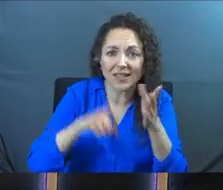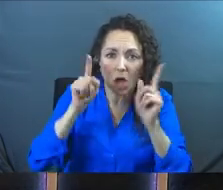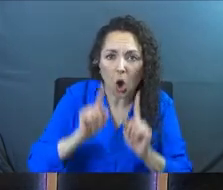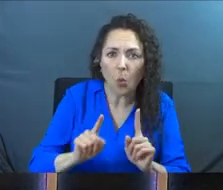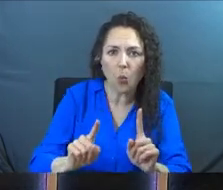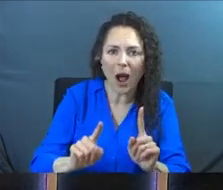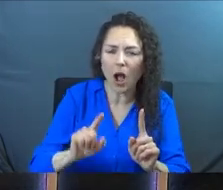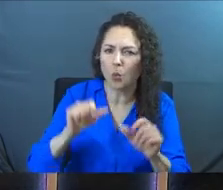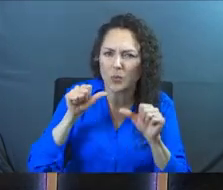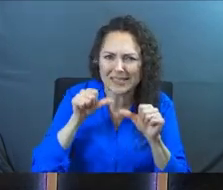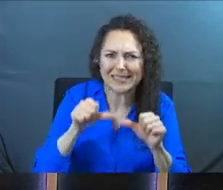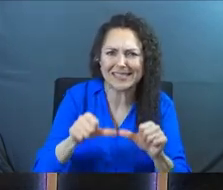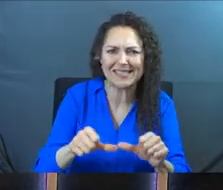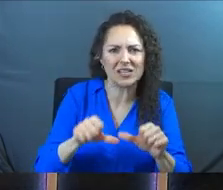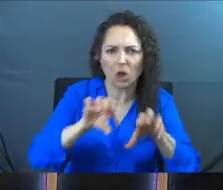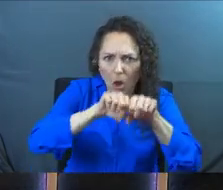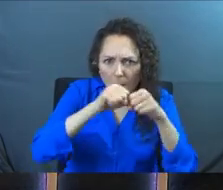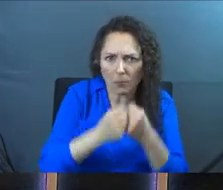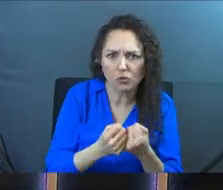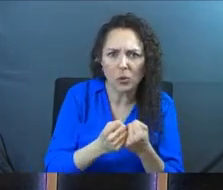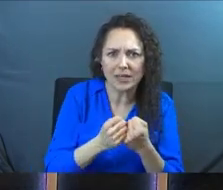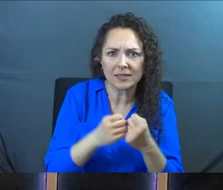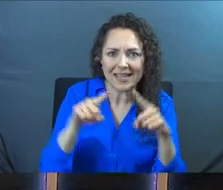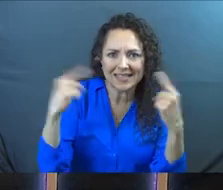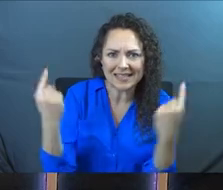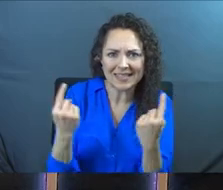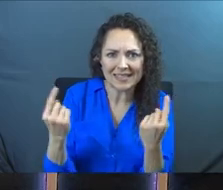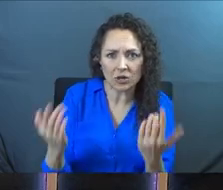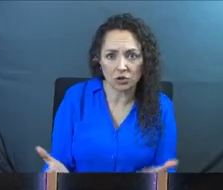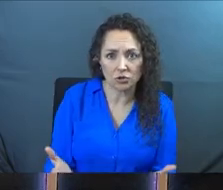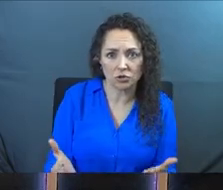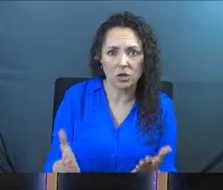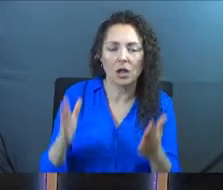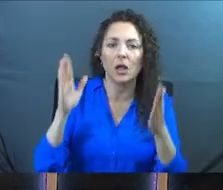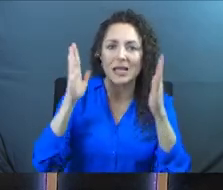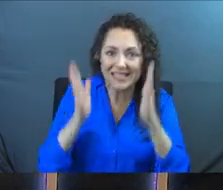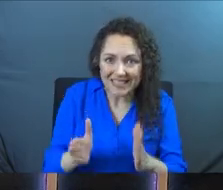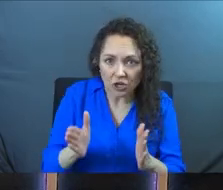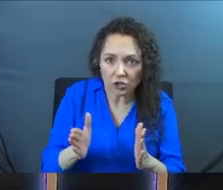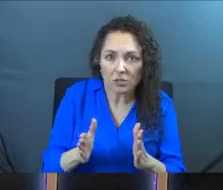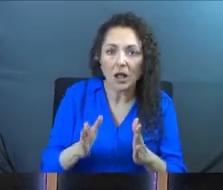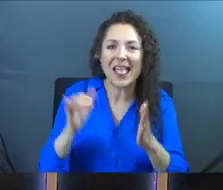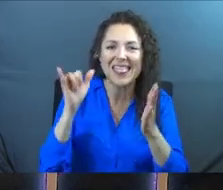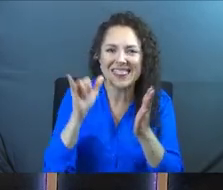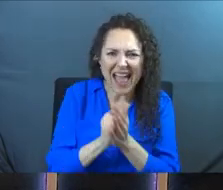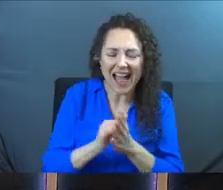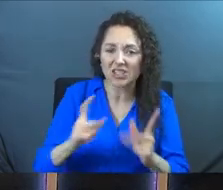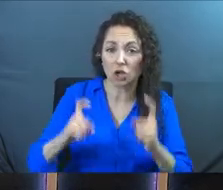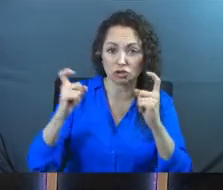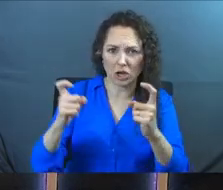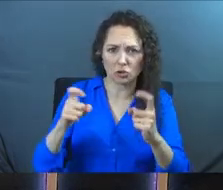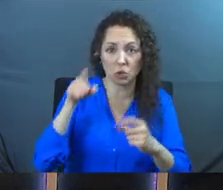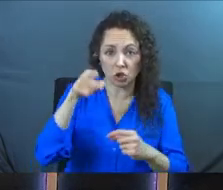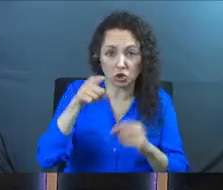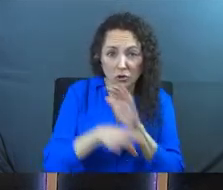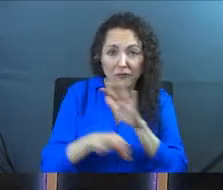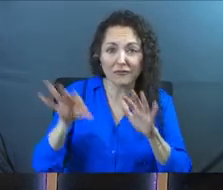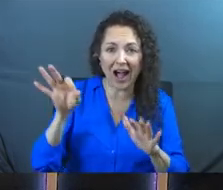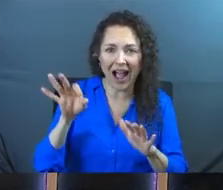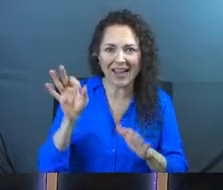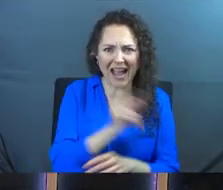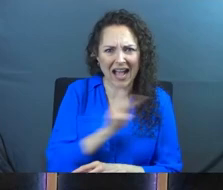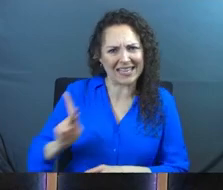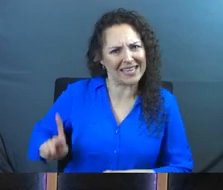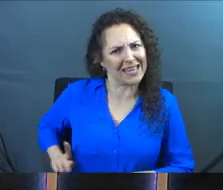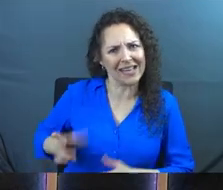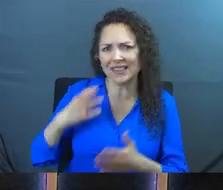you are still broken, while you're still a sinner. That's a treasure. When we find that kind of king who's going to rule in our life that